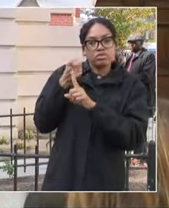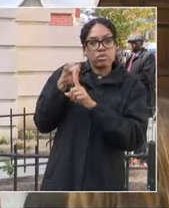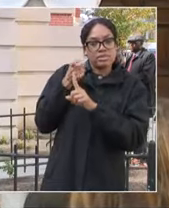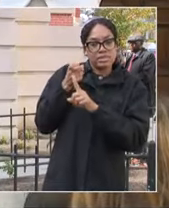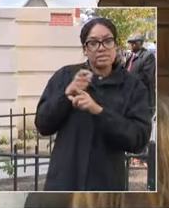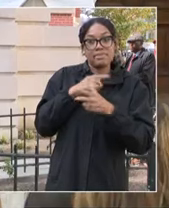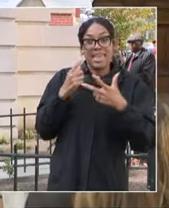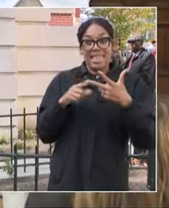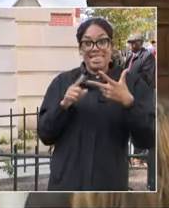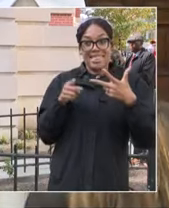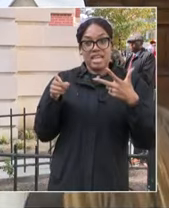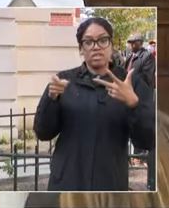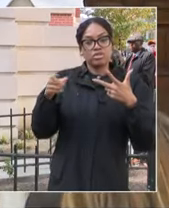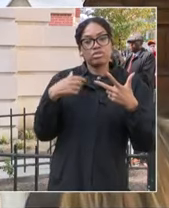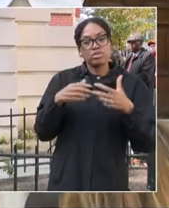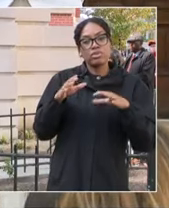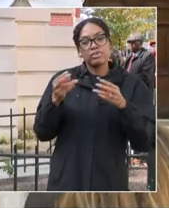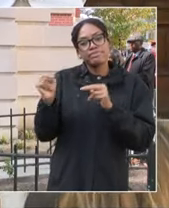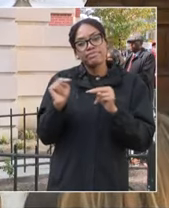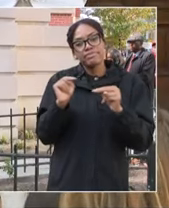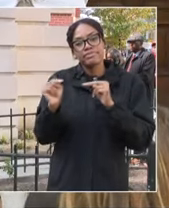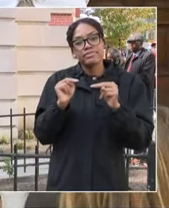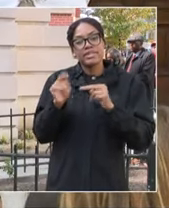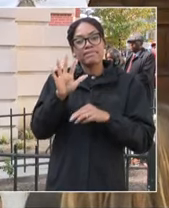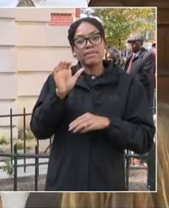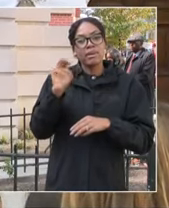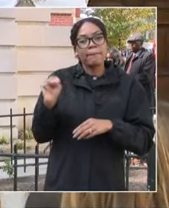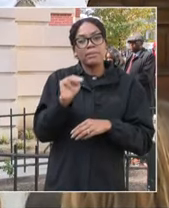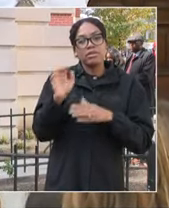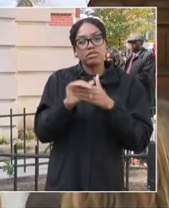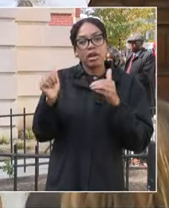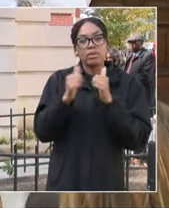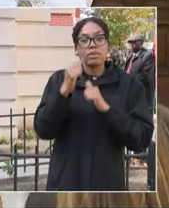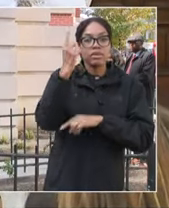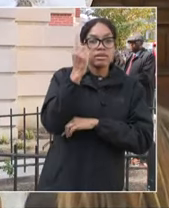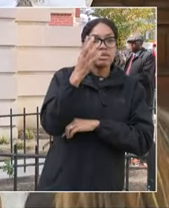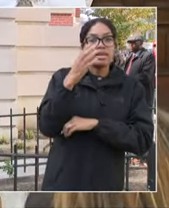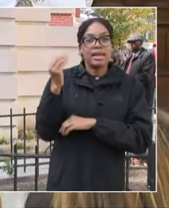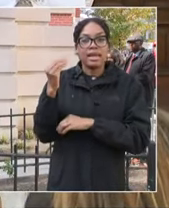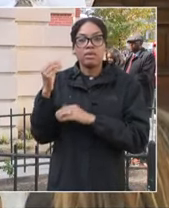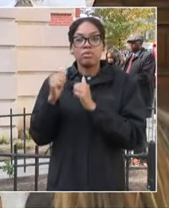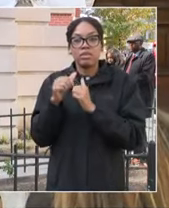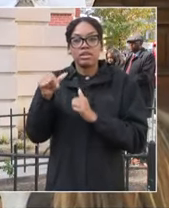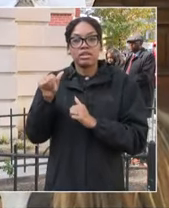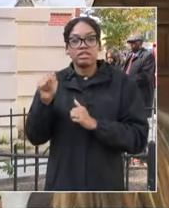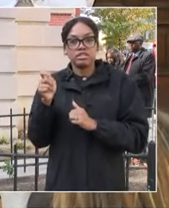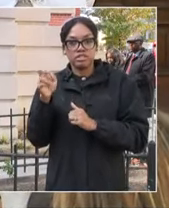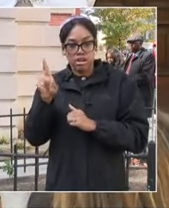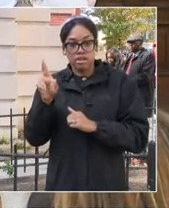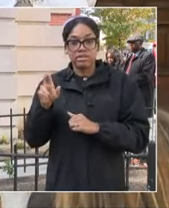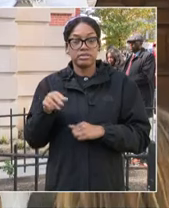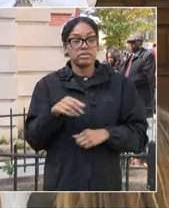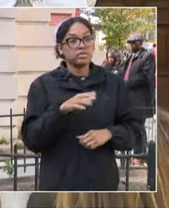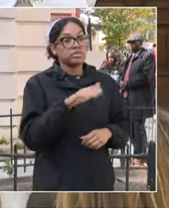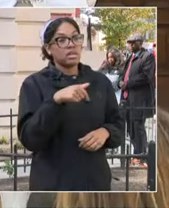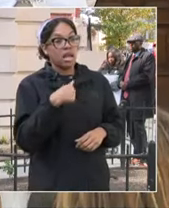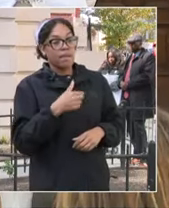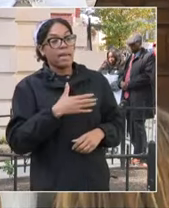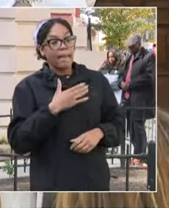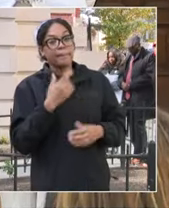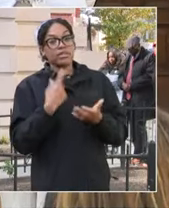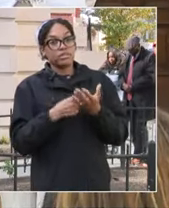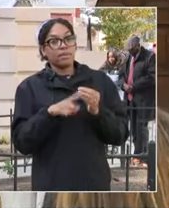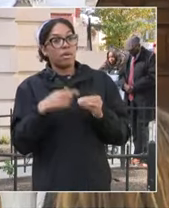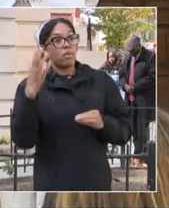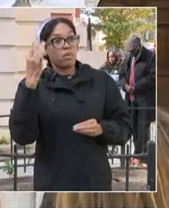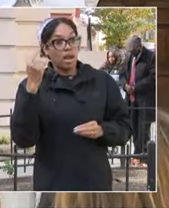$500 million deal to improve Capital One Arena with Monument and in part with Qatar. Oh, I'm happy to talk about why we saved